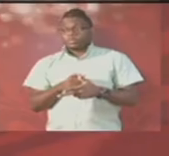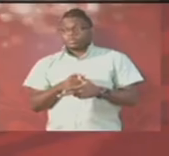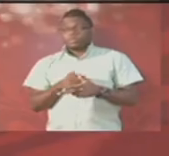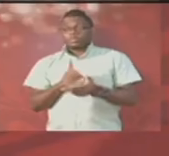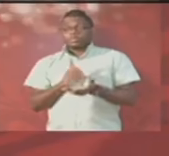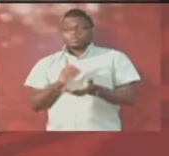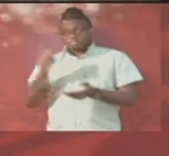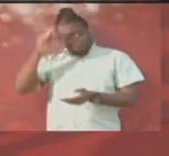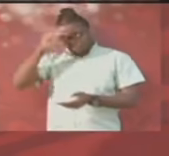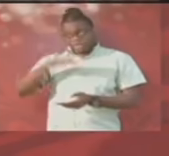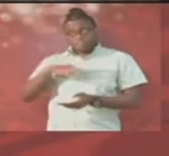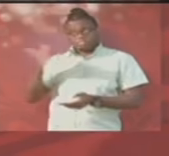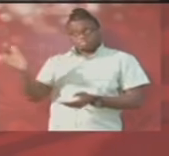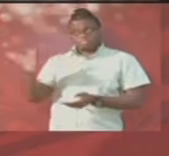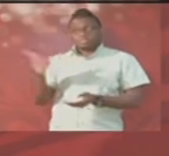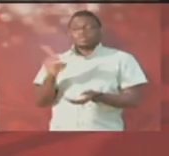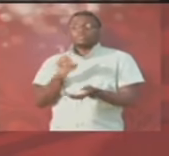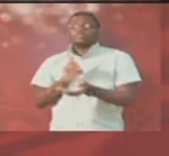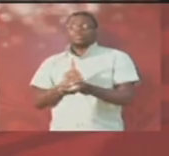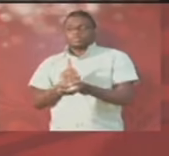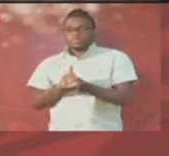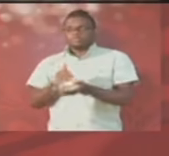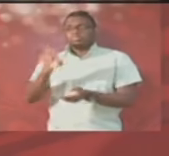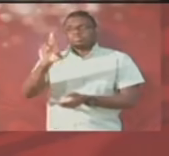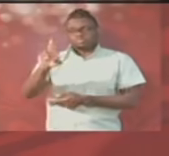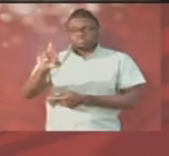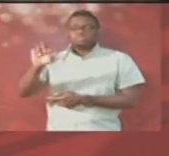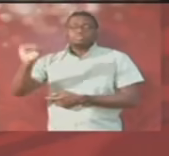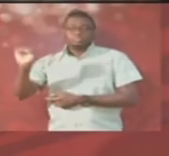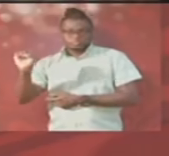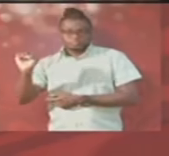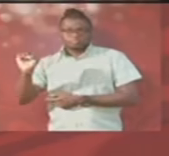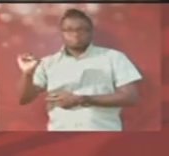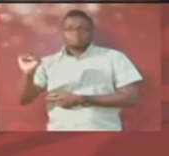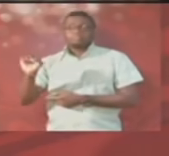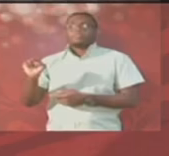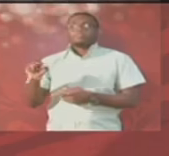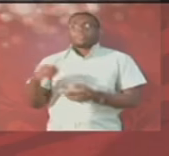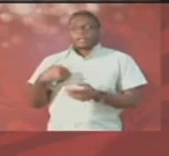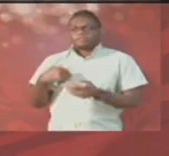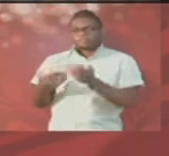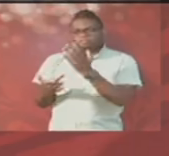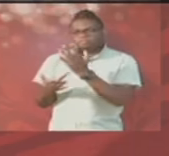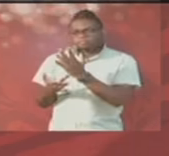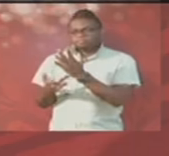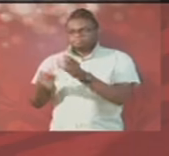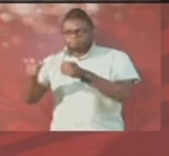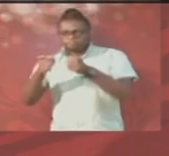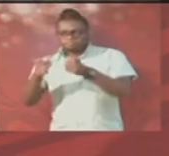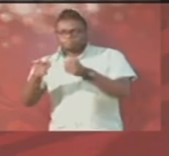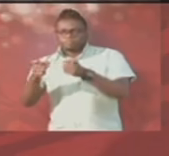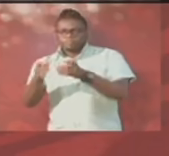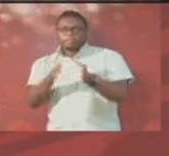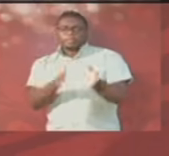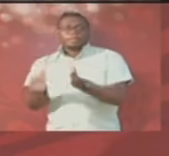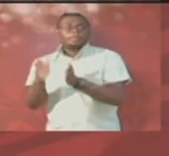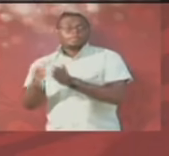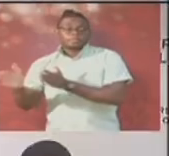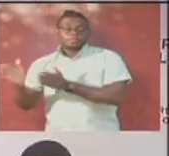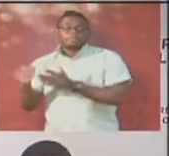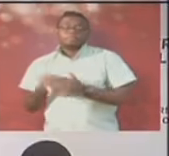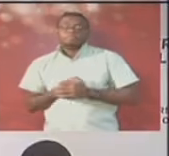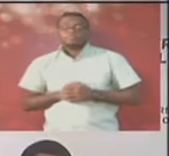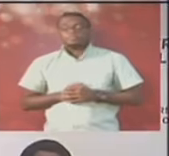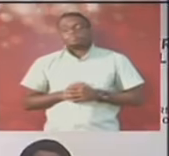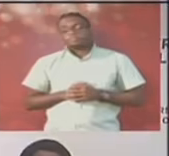C Ramsey, Geographic Information Systems Manager, Epidemiology Division, Ministry of Health.